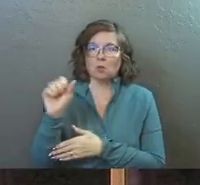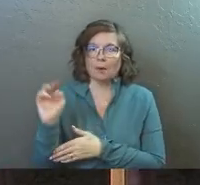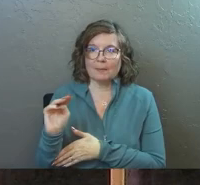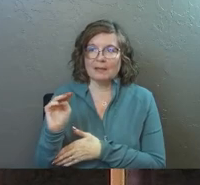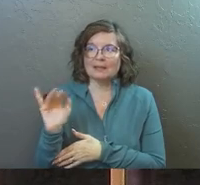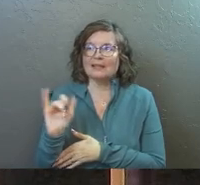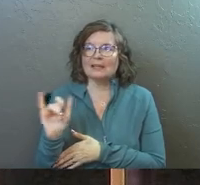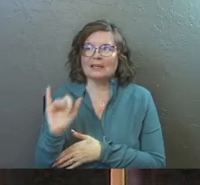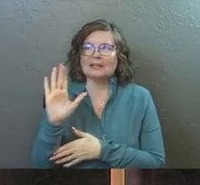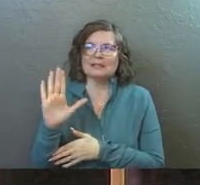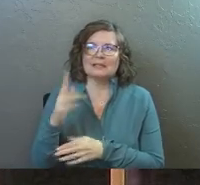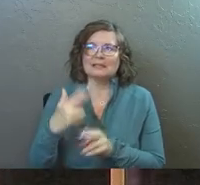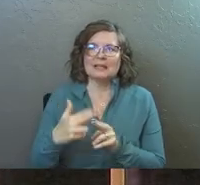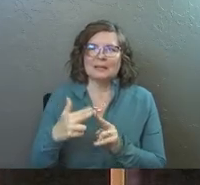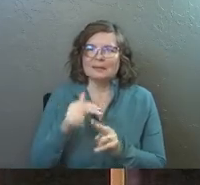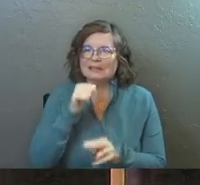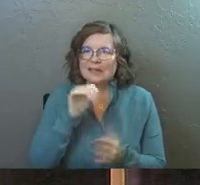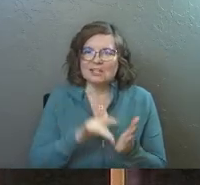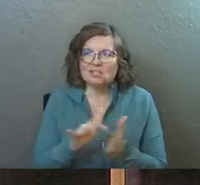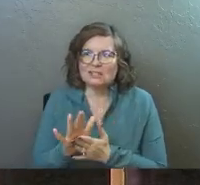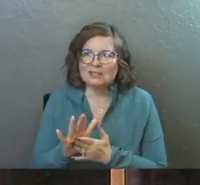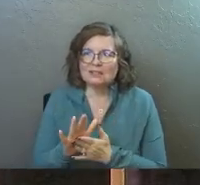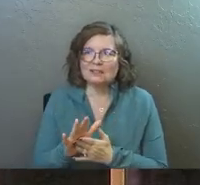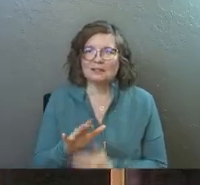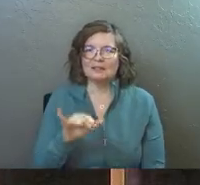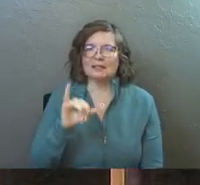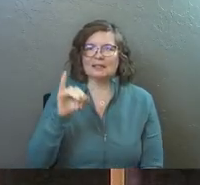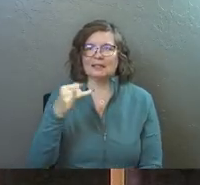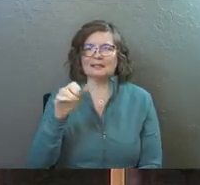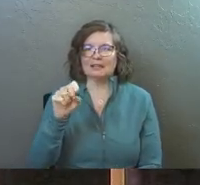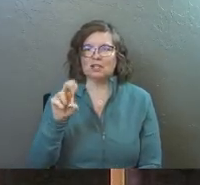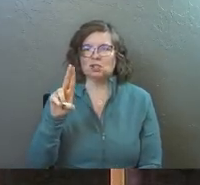media, it's like his name is not Jesus, it's Yeshua.